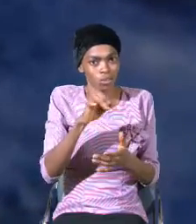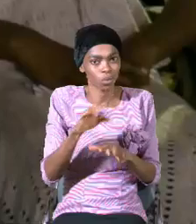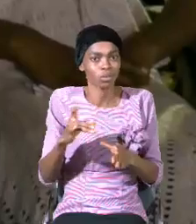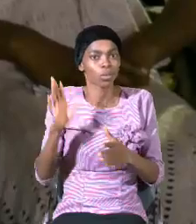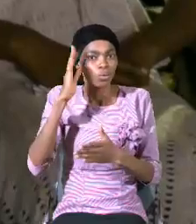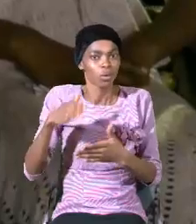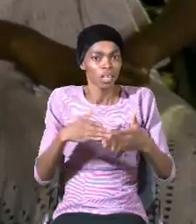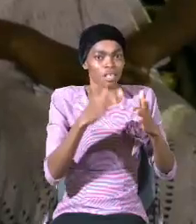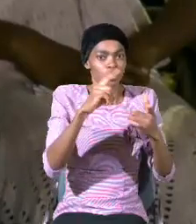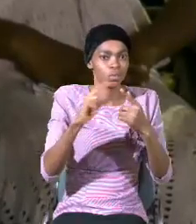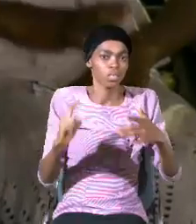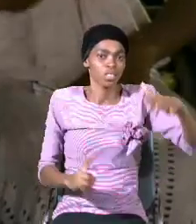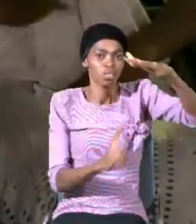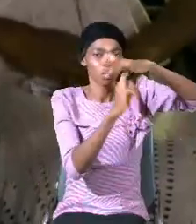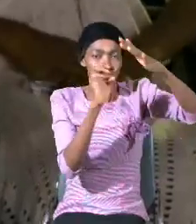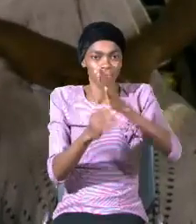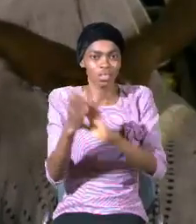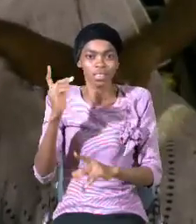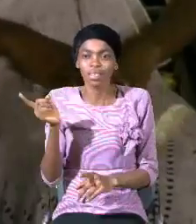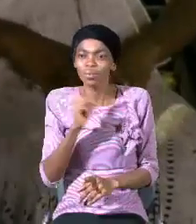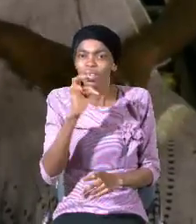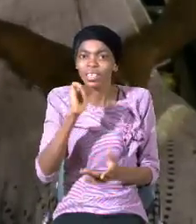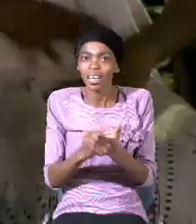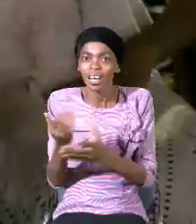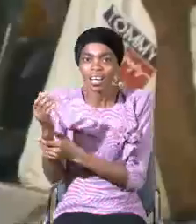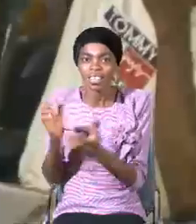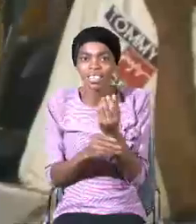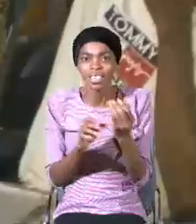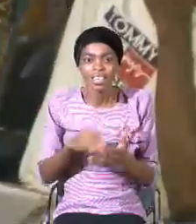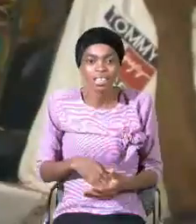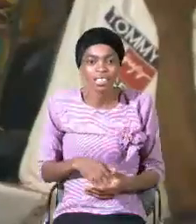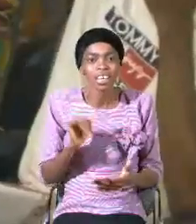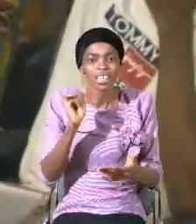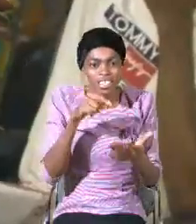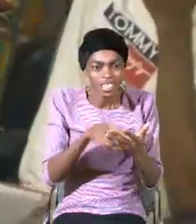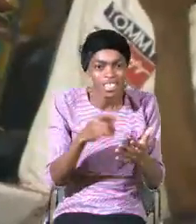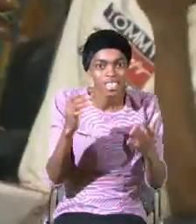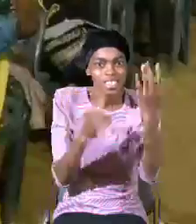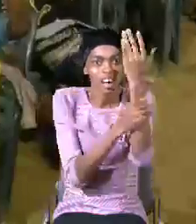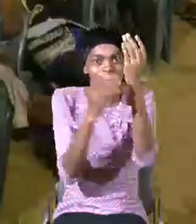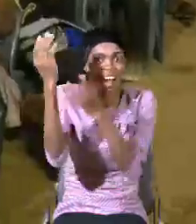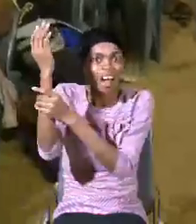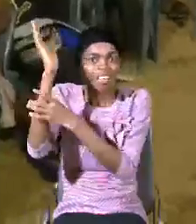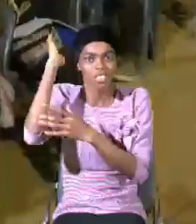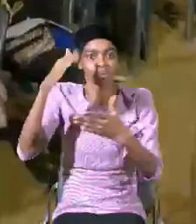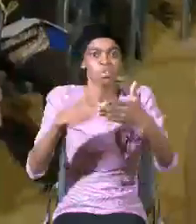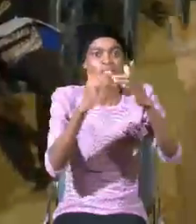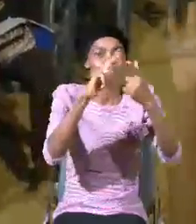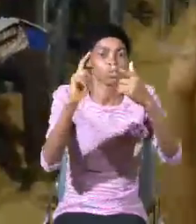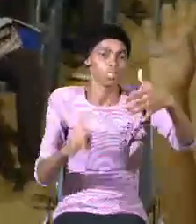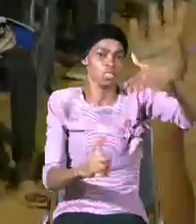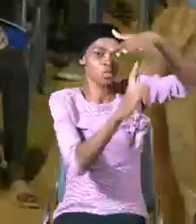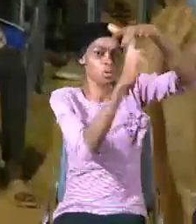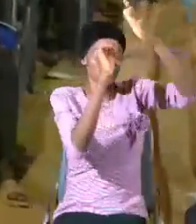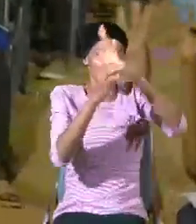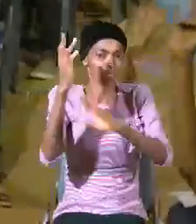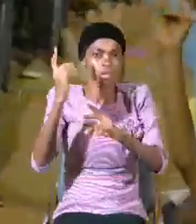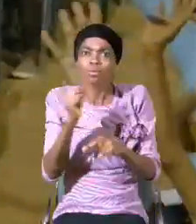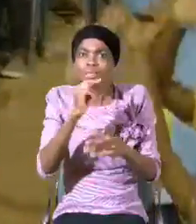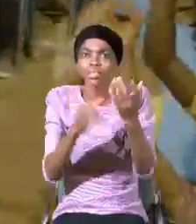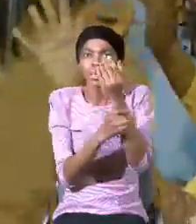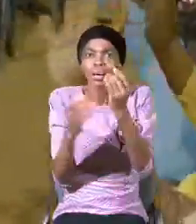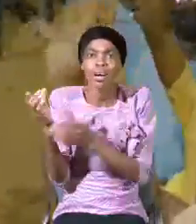top. Where are those hands again? Those hands will lead you to the top. Amen. Where are those hands